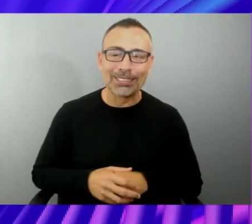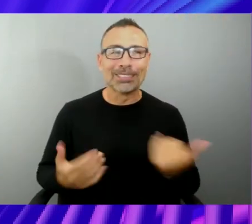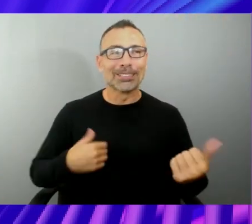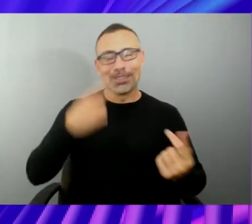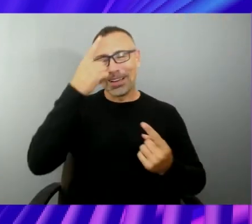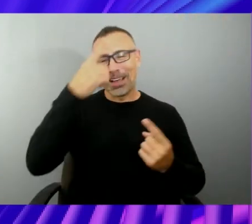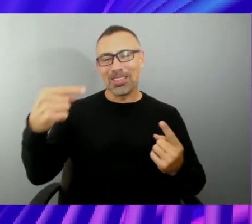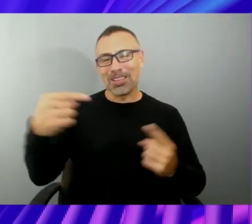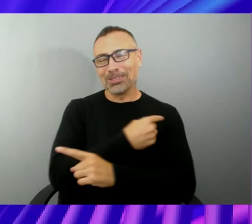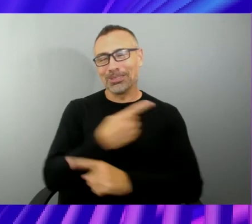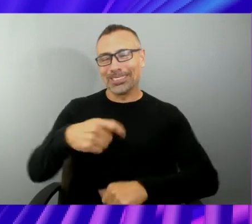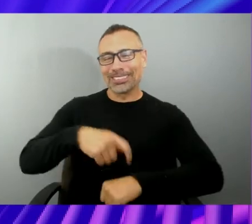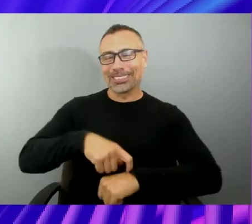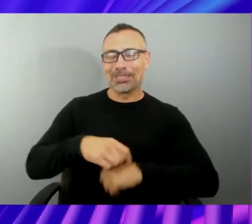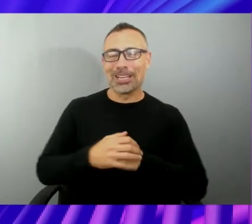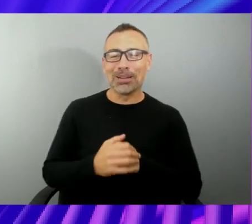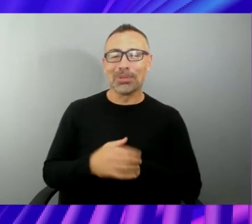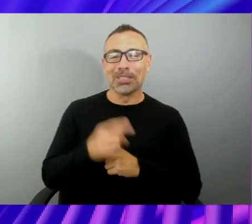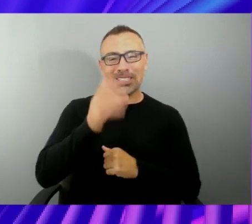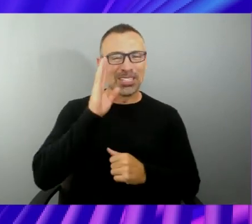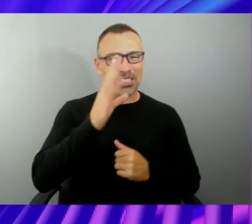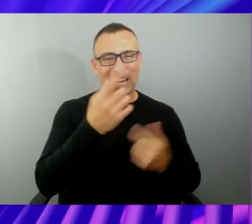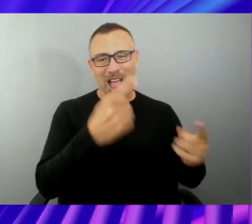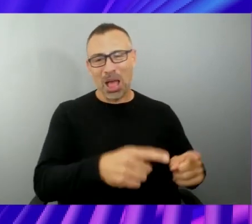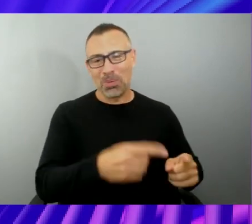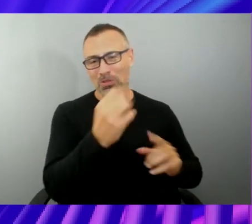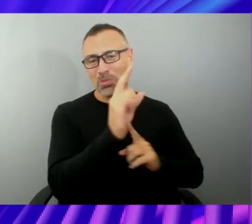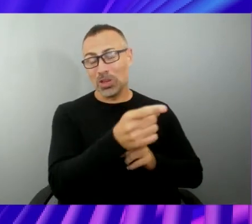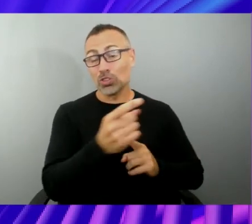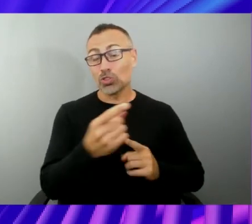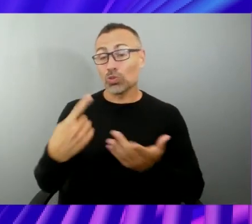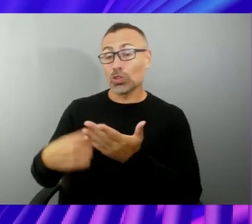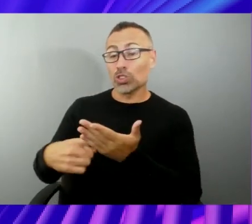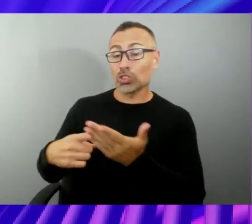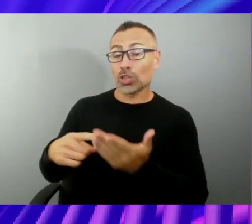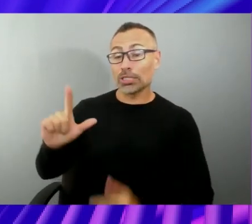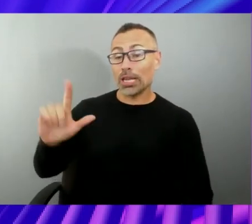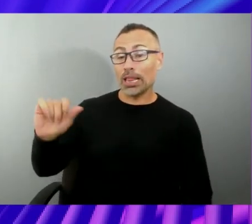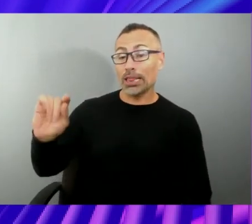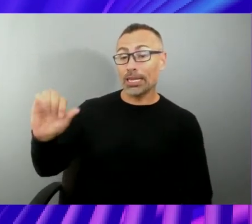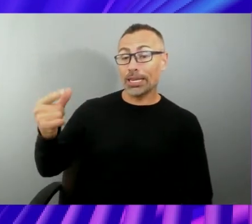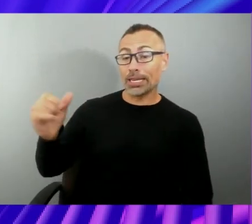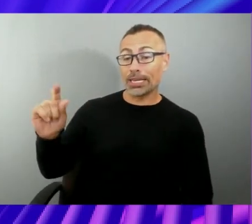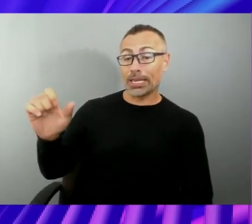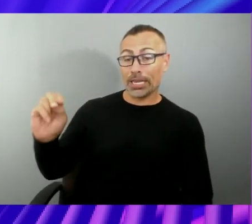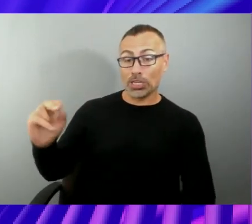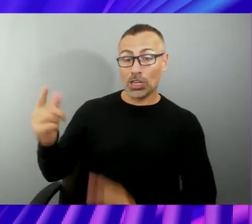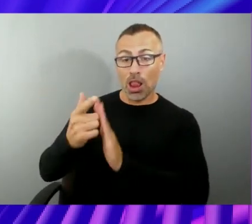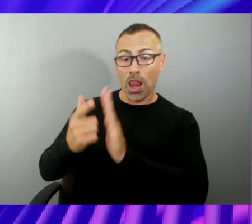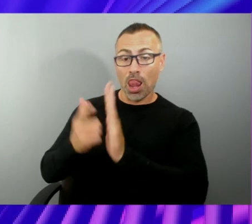the mitigations and preventions? I will, yeah, sure. One of the things that